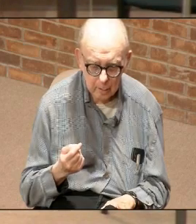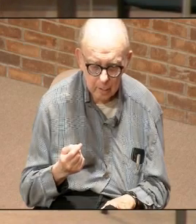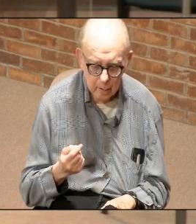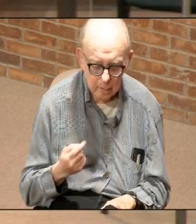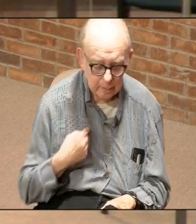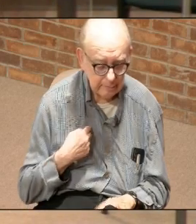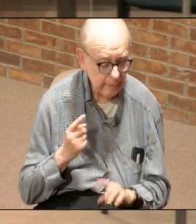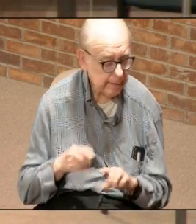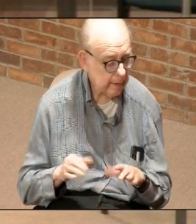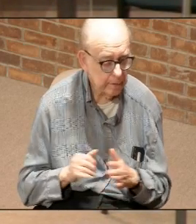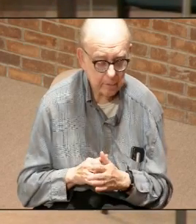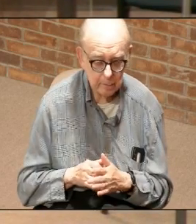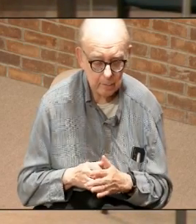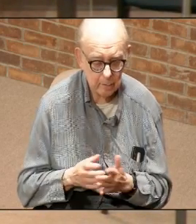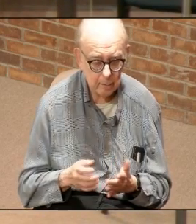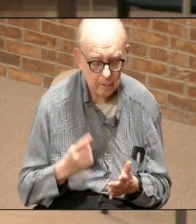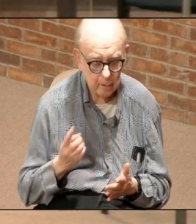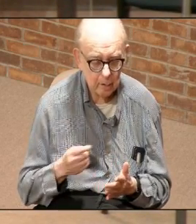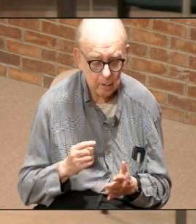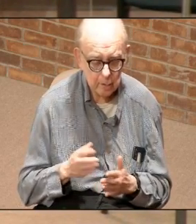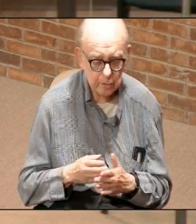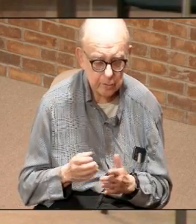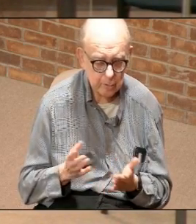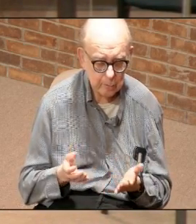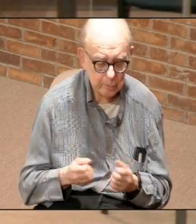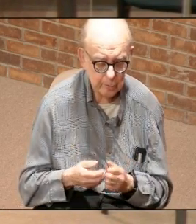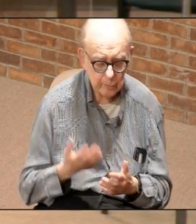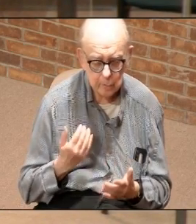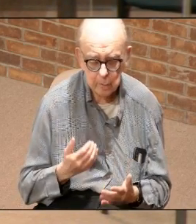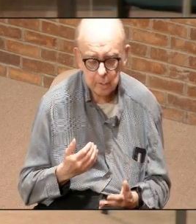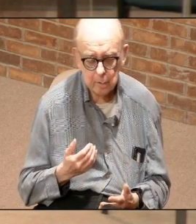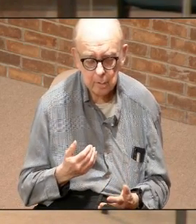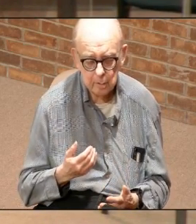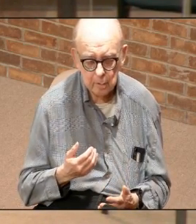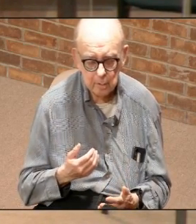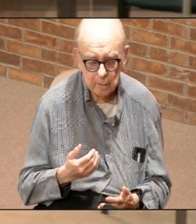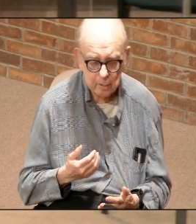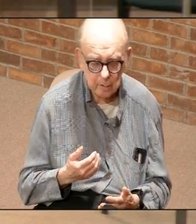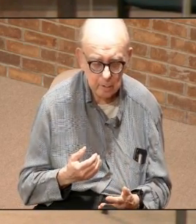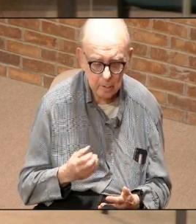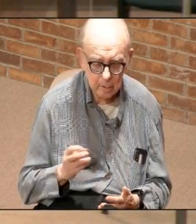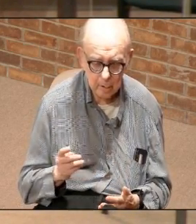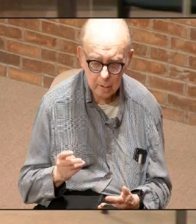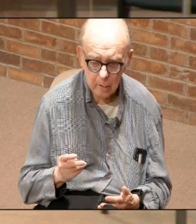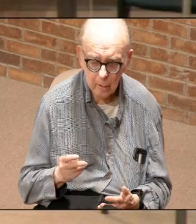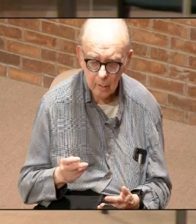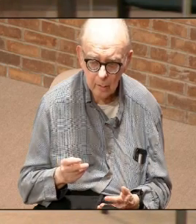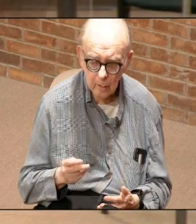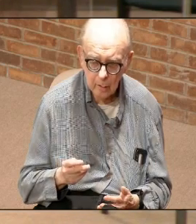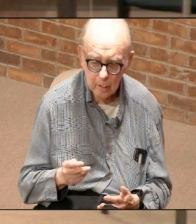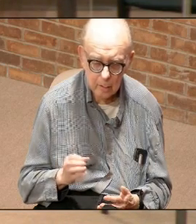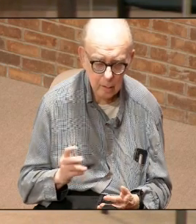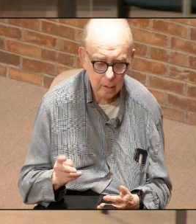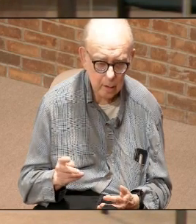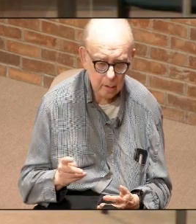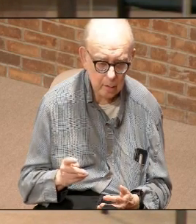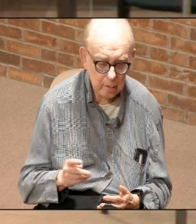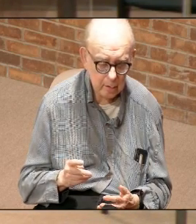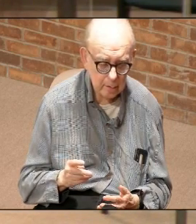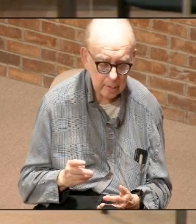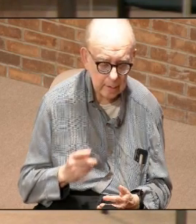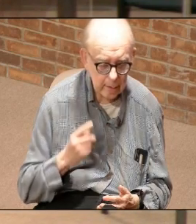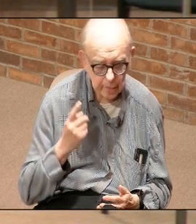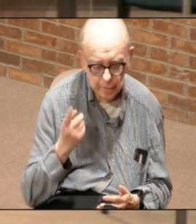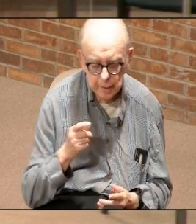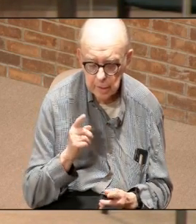I can't do this. I think I shared with you this. Okay? It's okay to think you can't